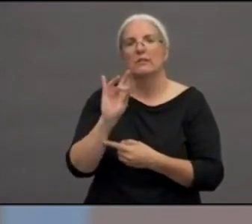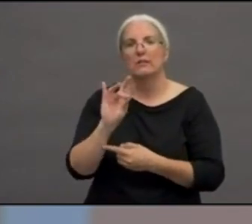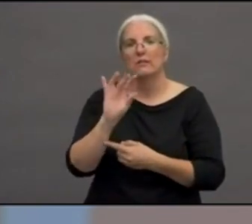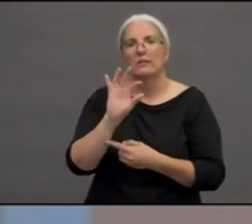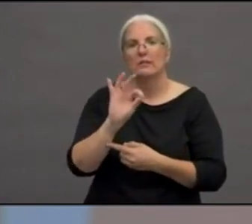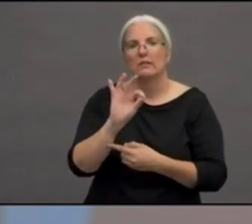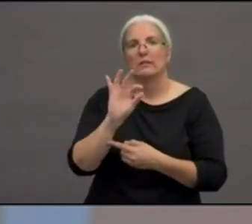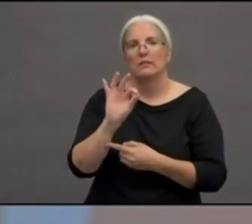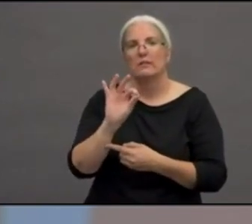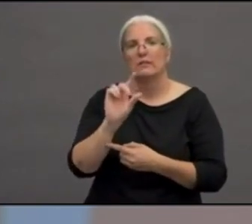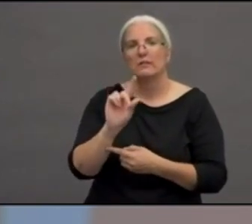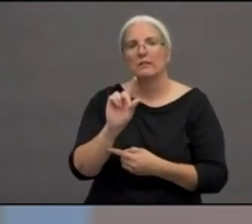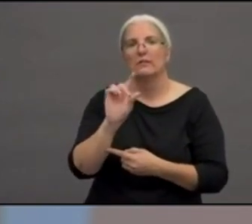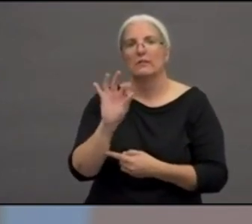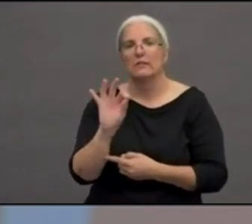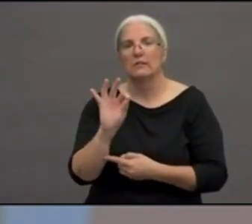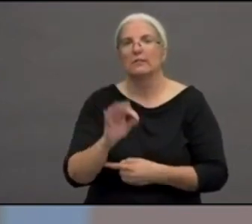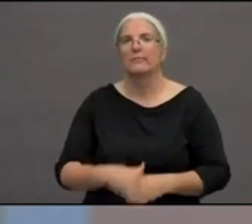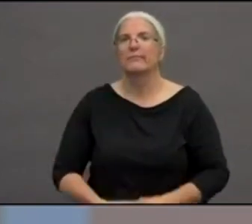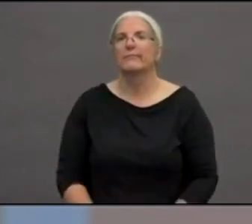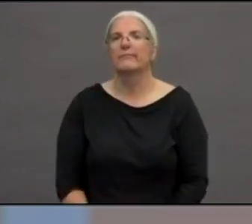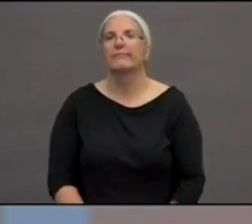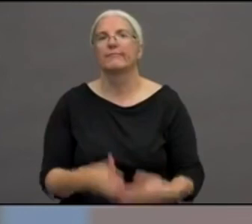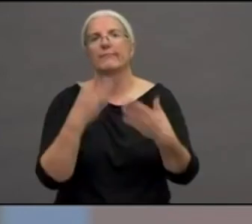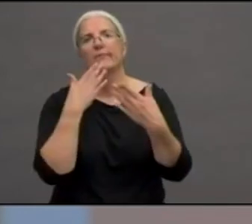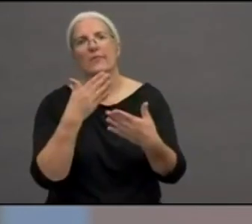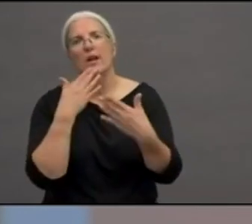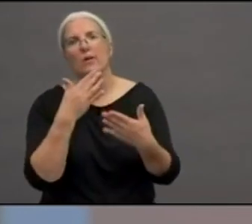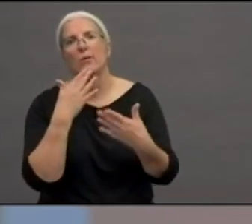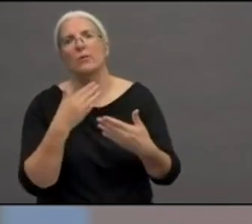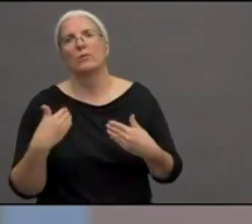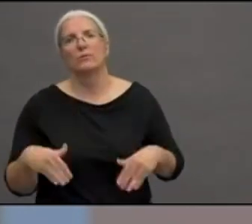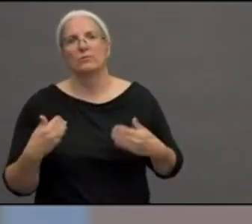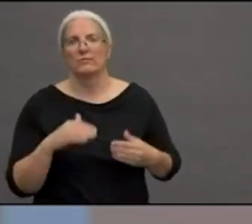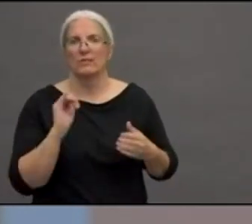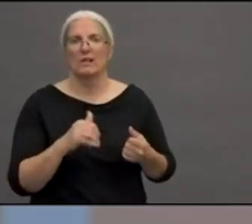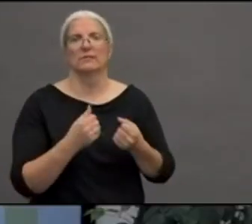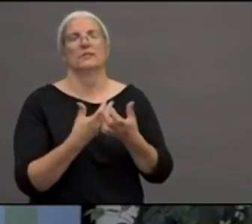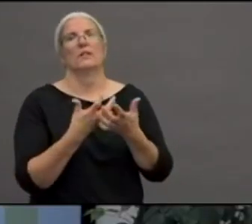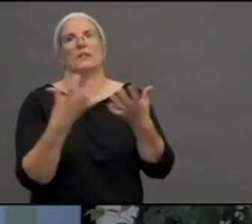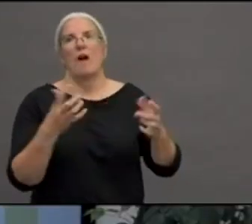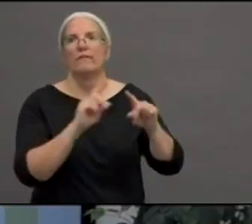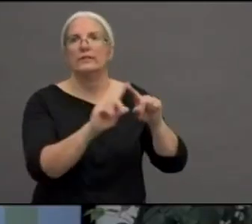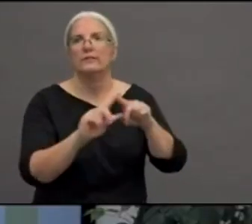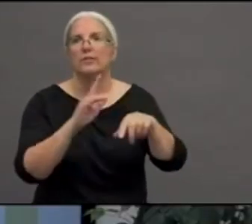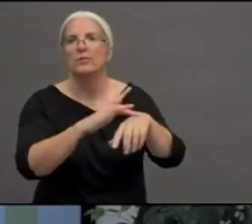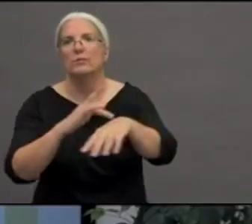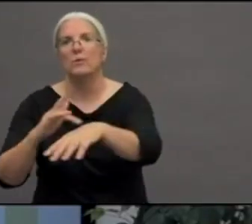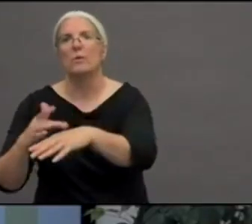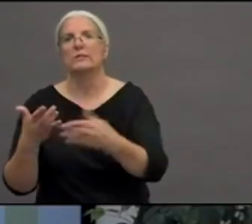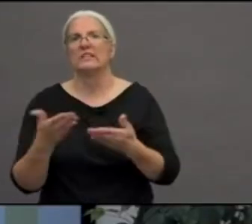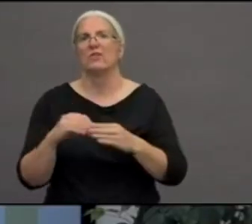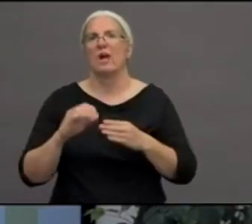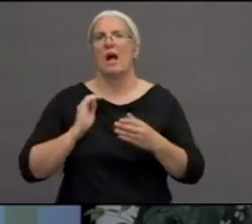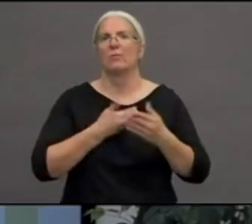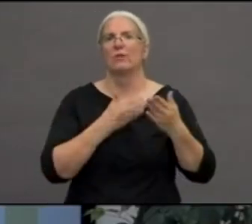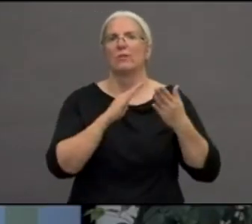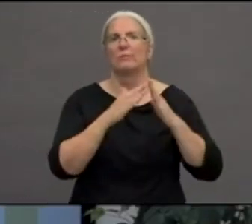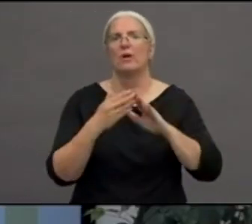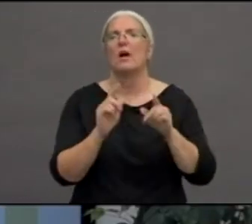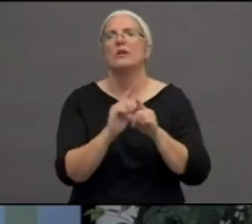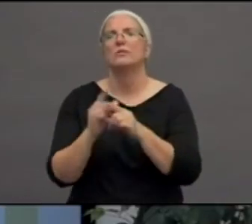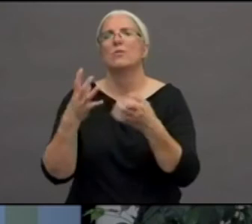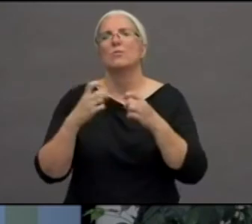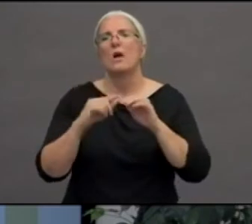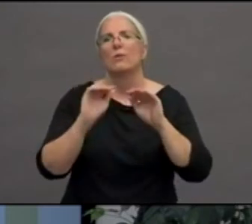1-800-488-9919. Thank you for those resources providing to the community. Also, some quick reminders. Facebook Live